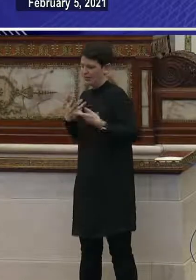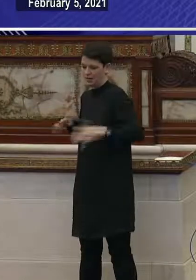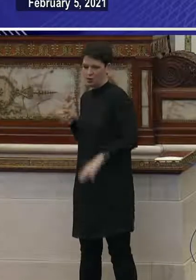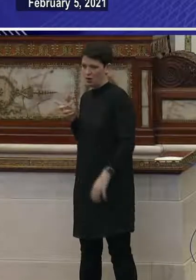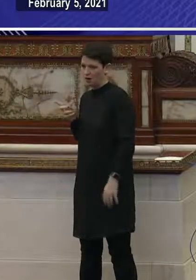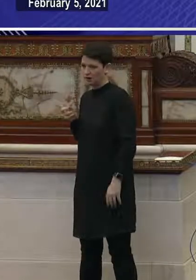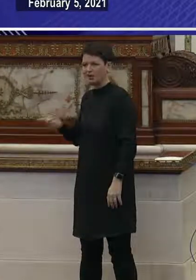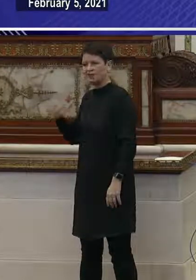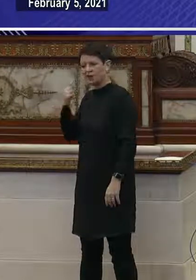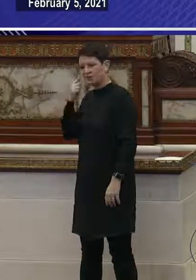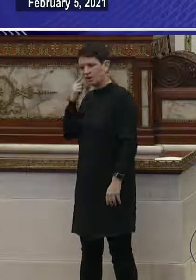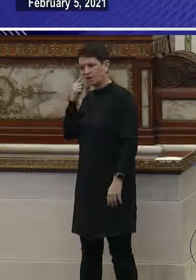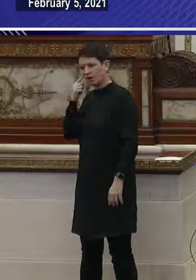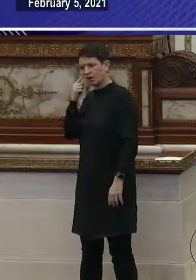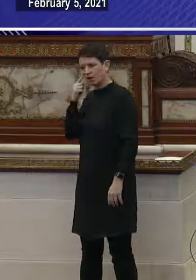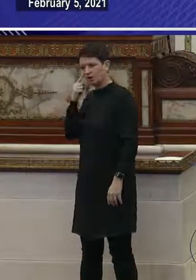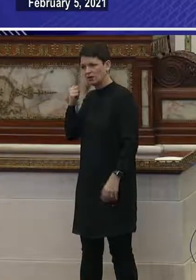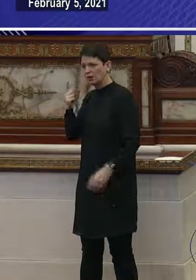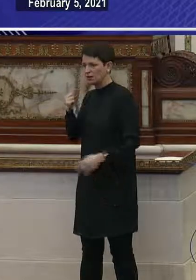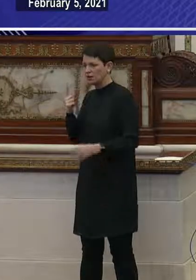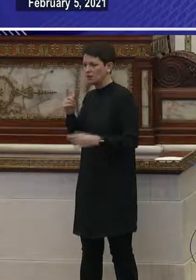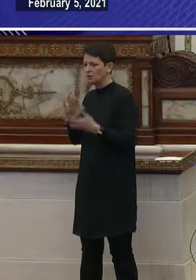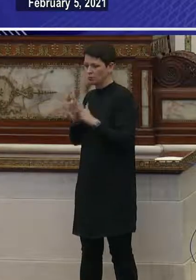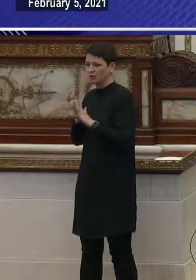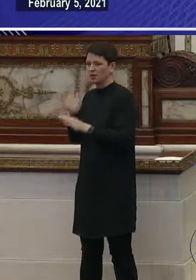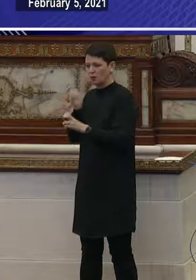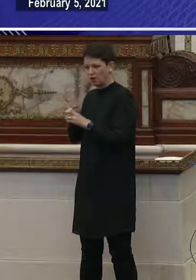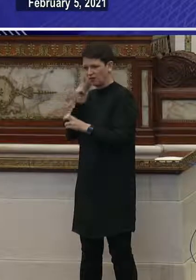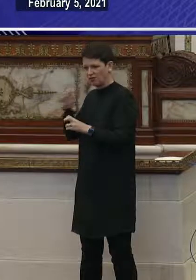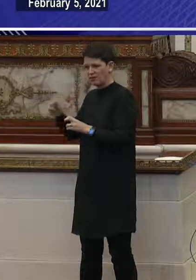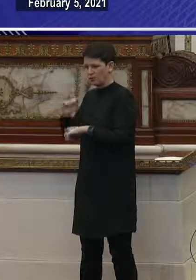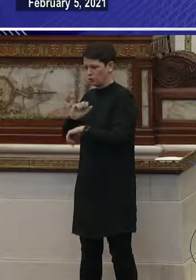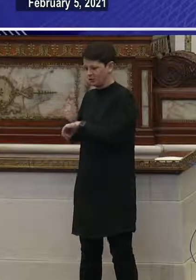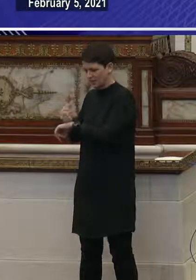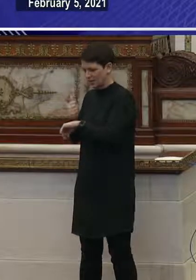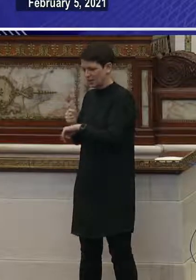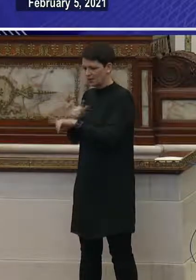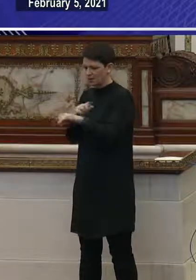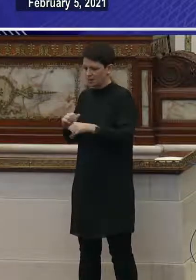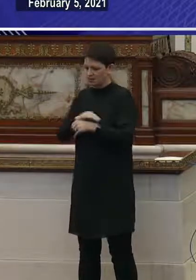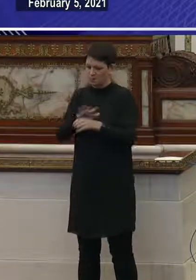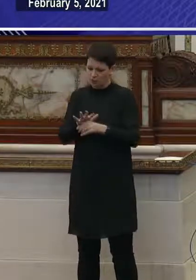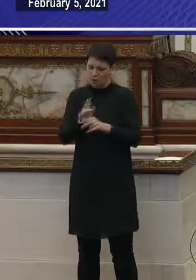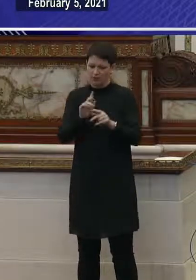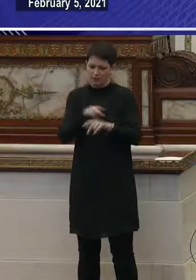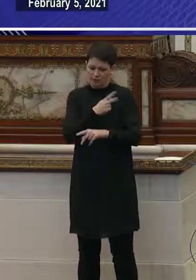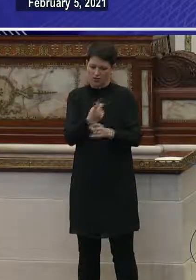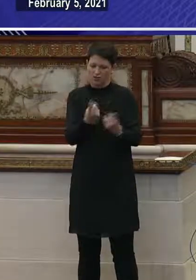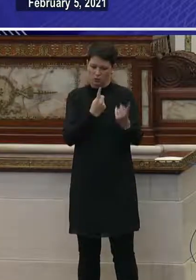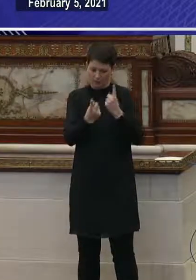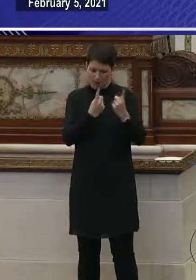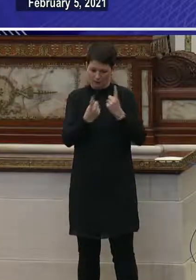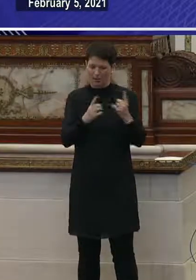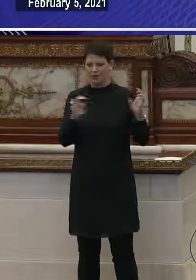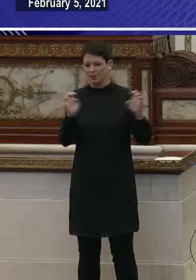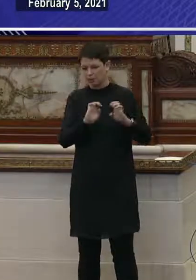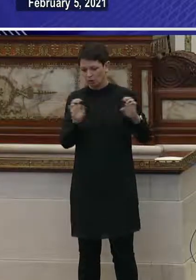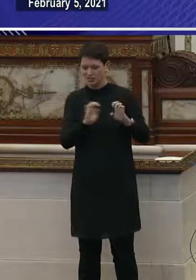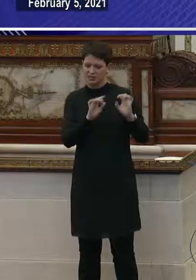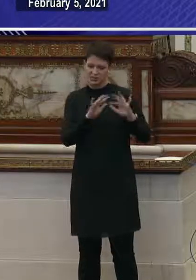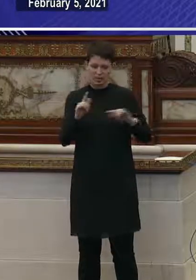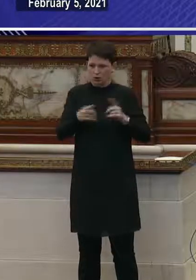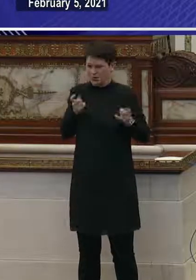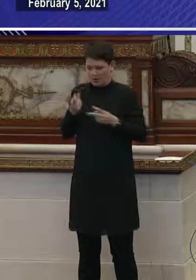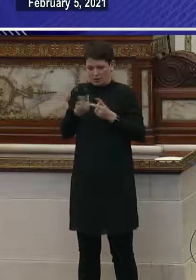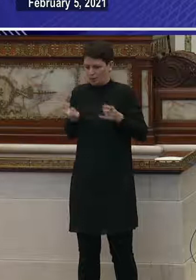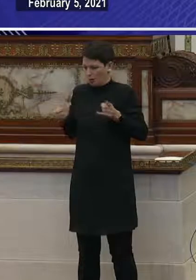just thought it would logistically be a little bit difficult while COVID patients were coming in, emergencies, and